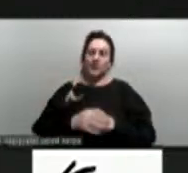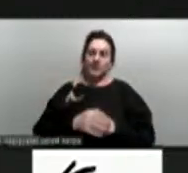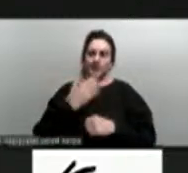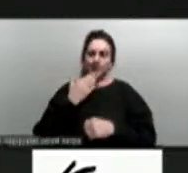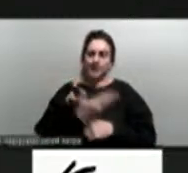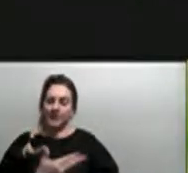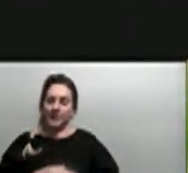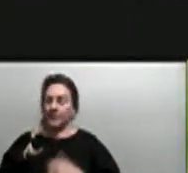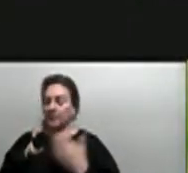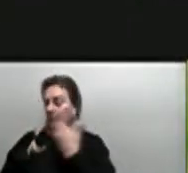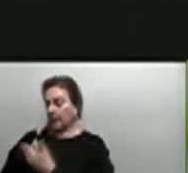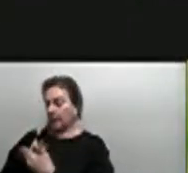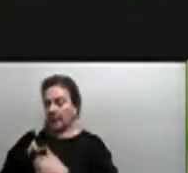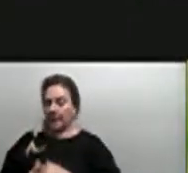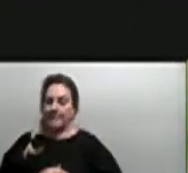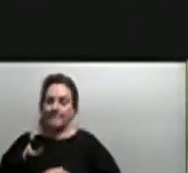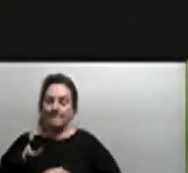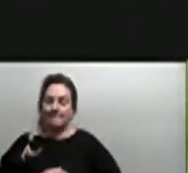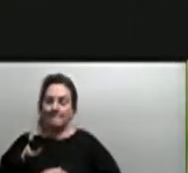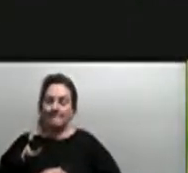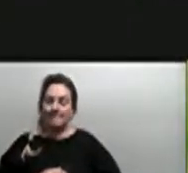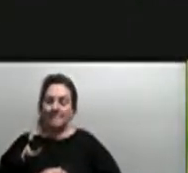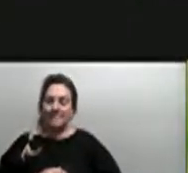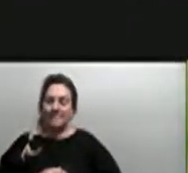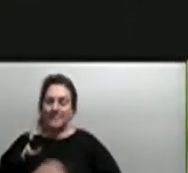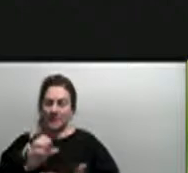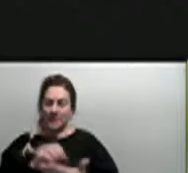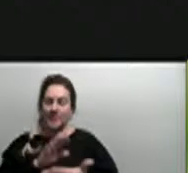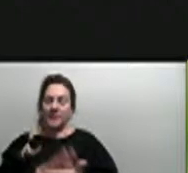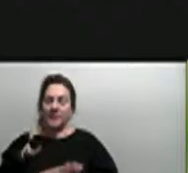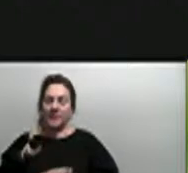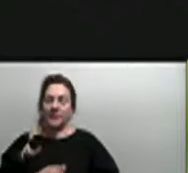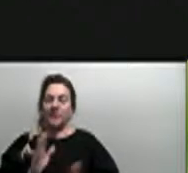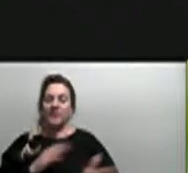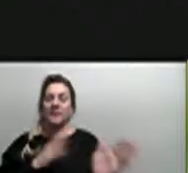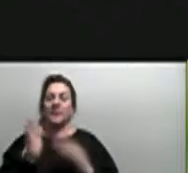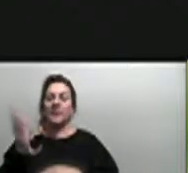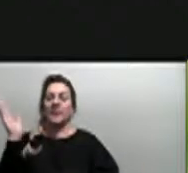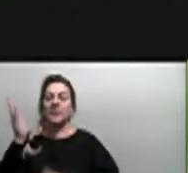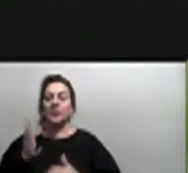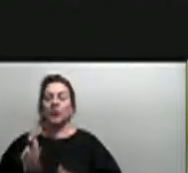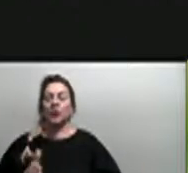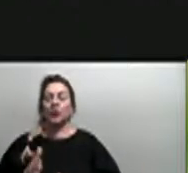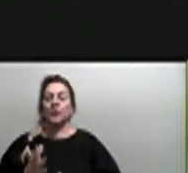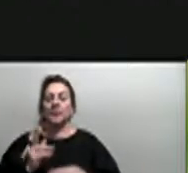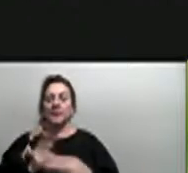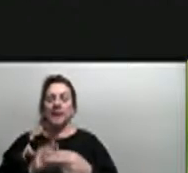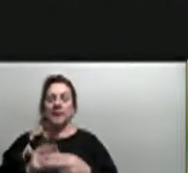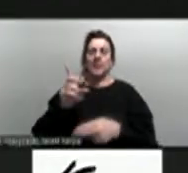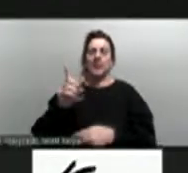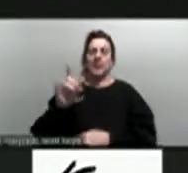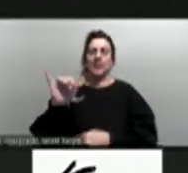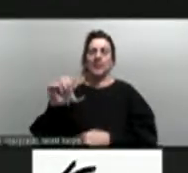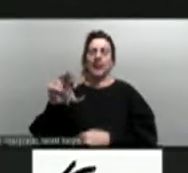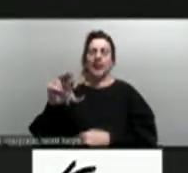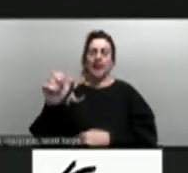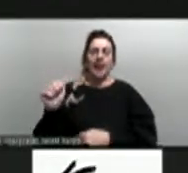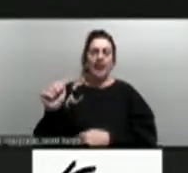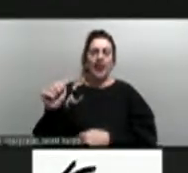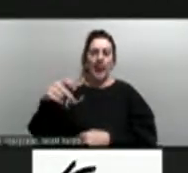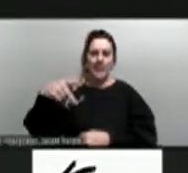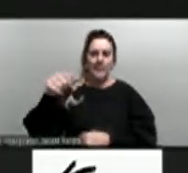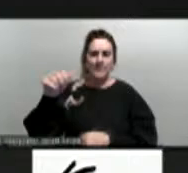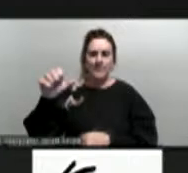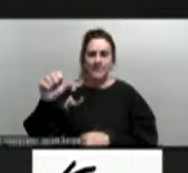Thank you, Derek, for your comments, and they have been noted. I have the next speaker as Diana Passon.